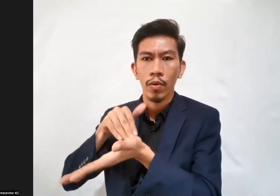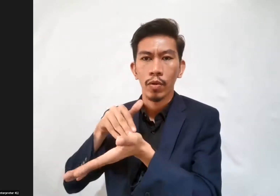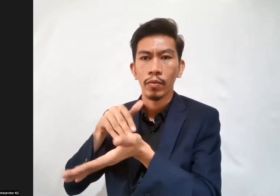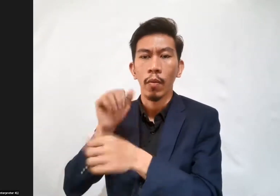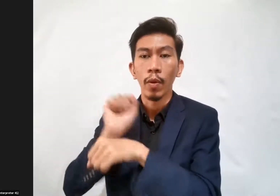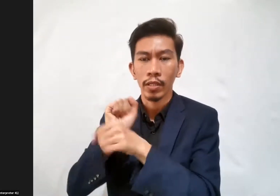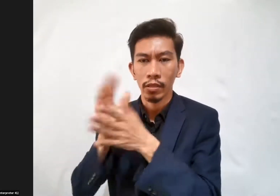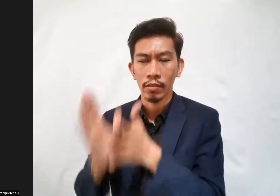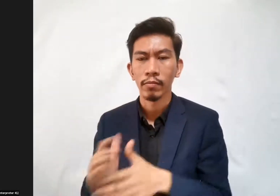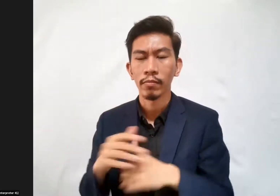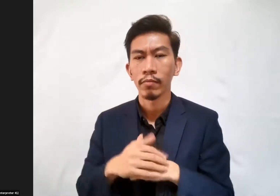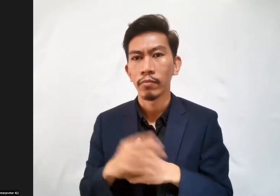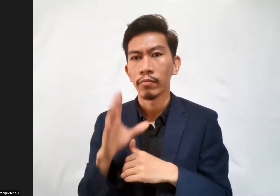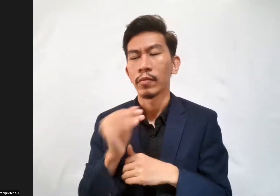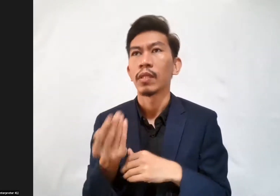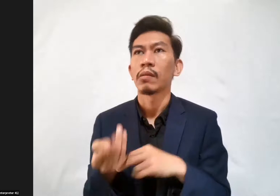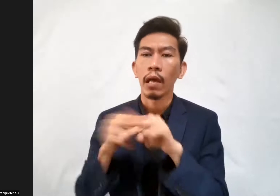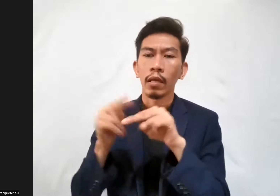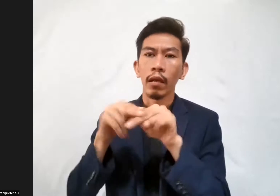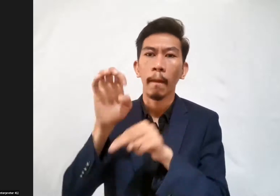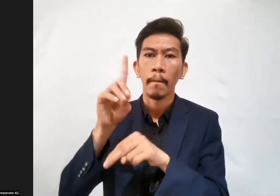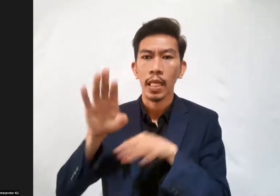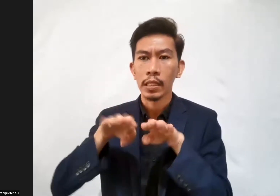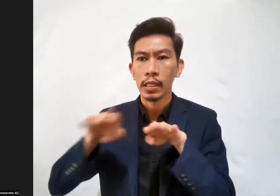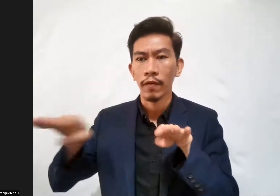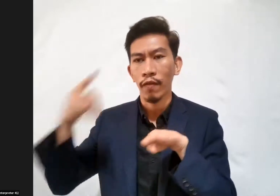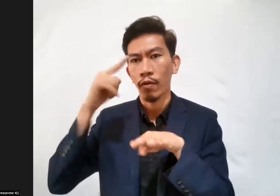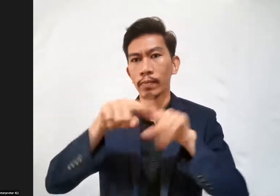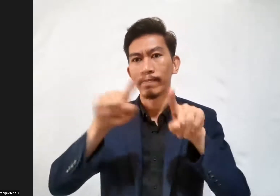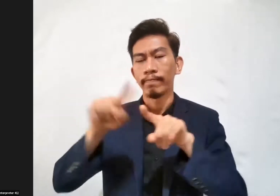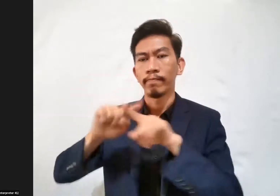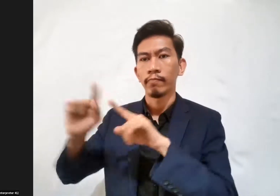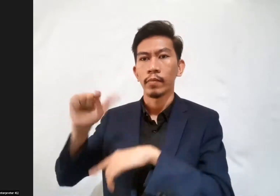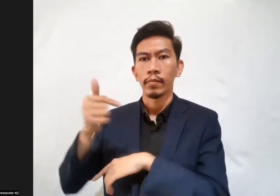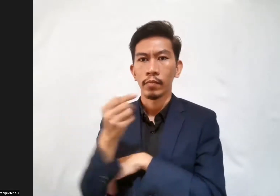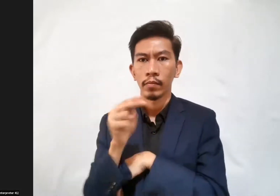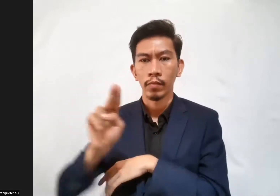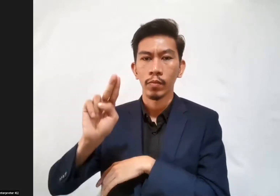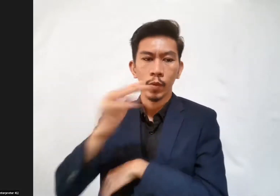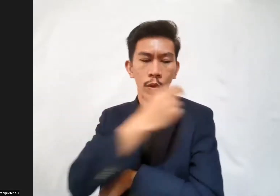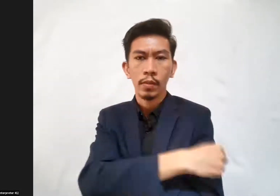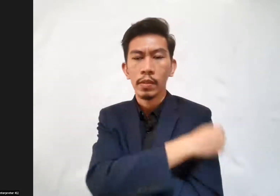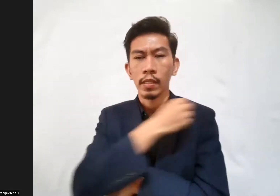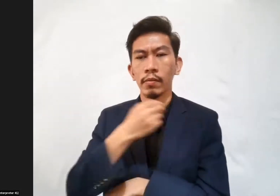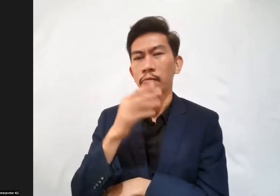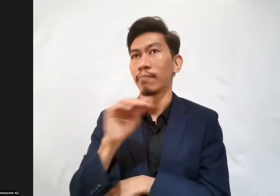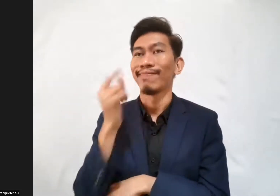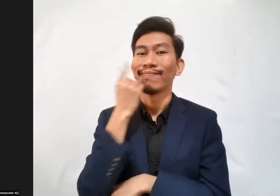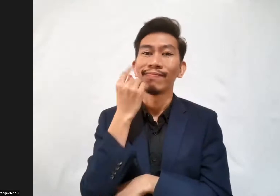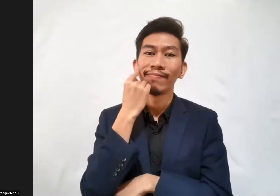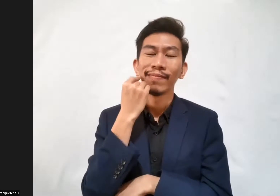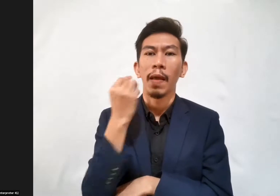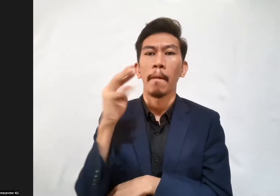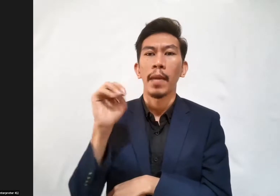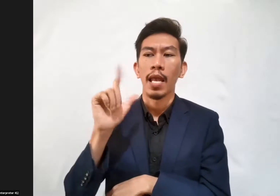laws increasing bed capacities of various local government hospitals. Recently, the Malasakit